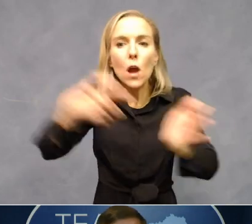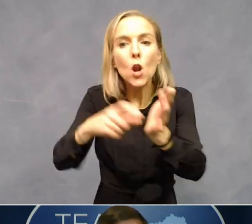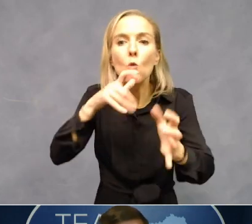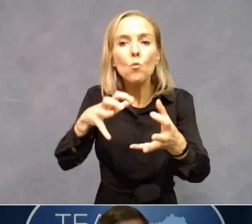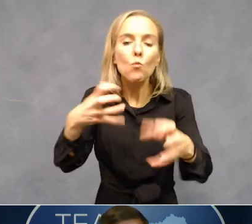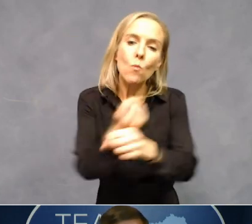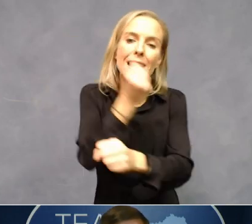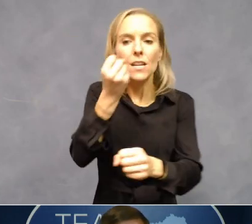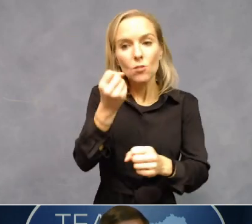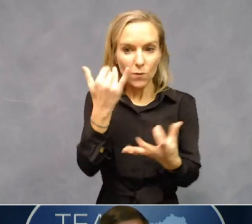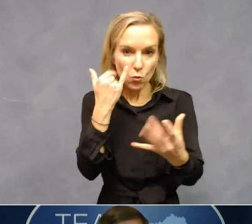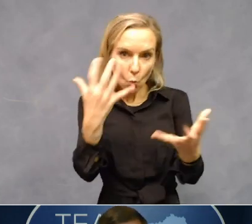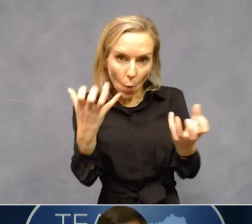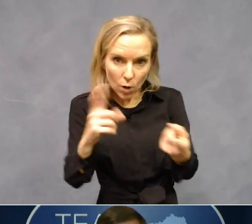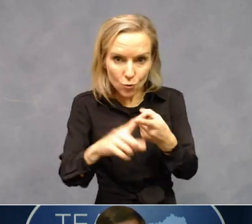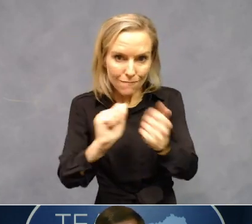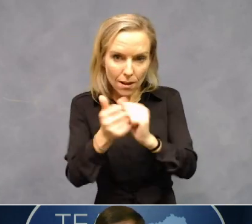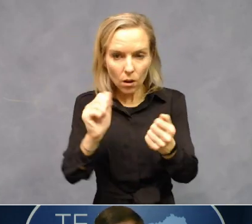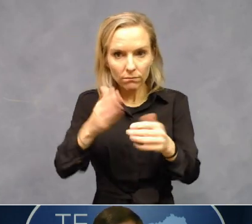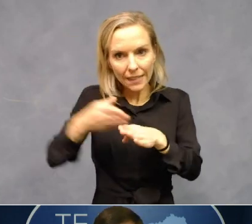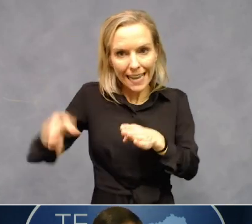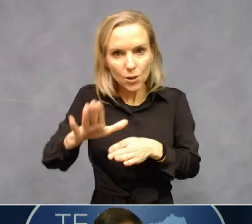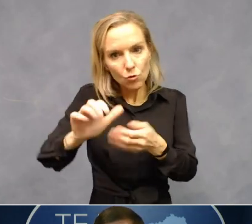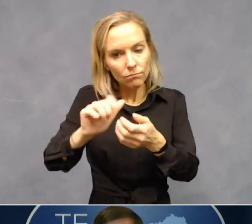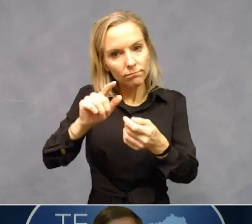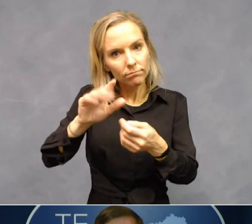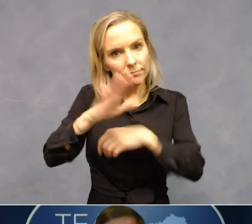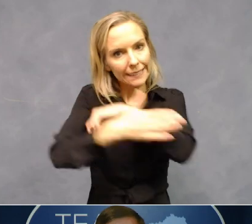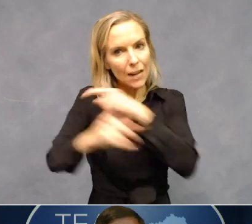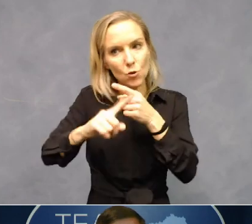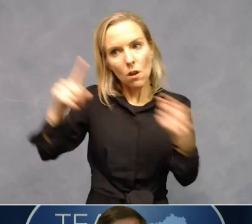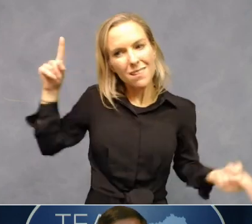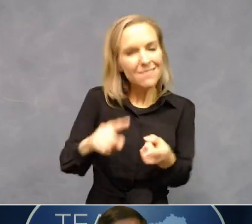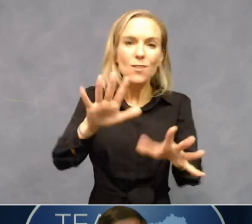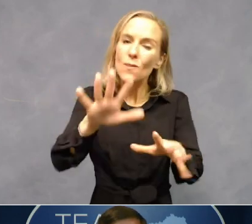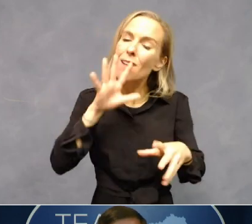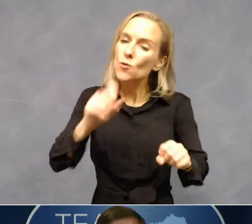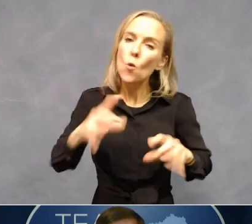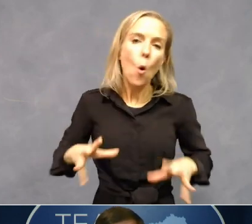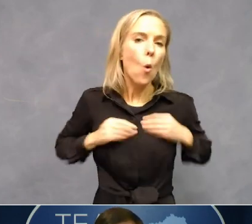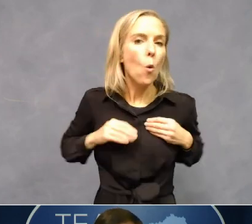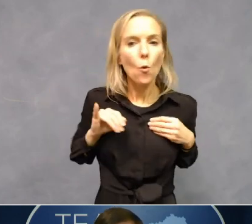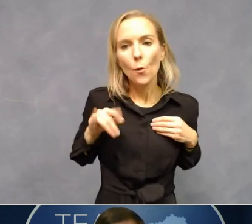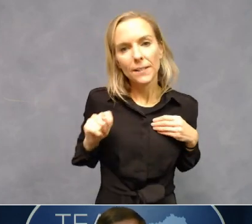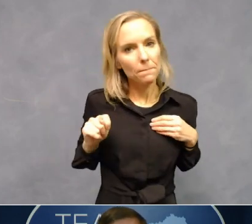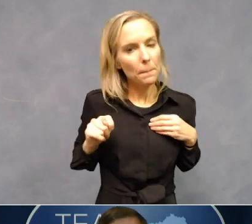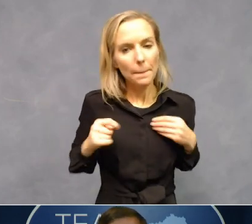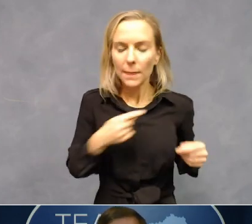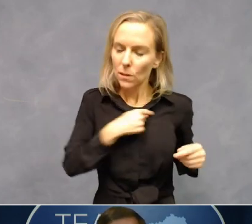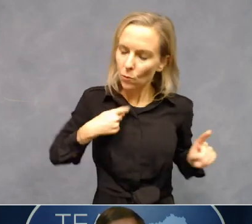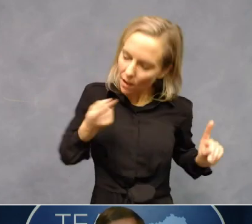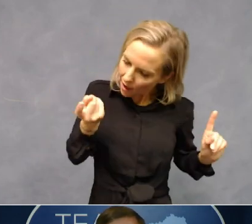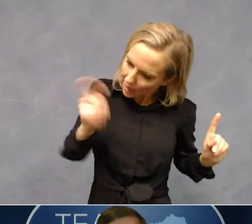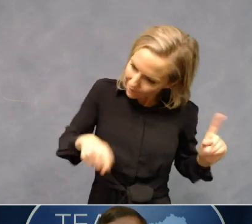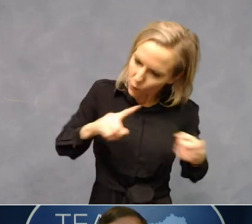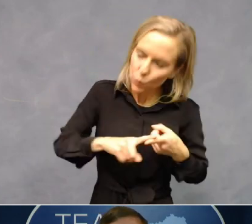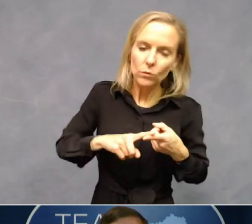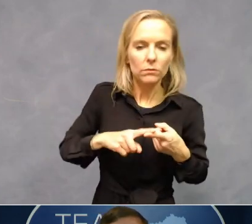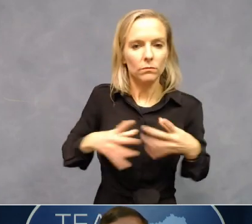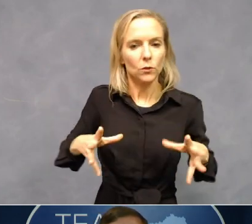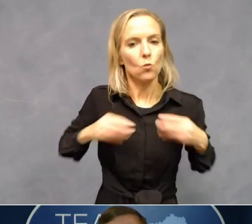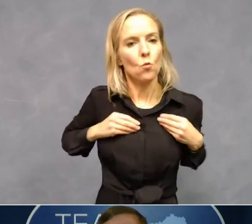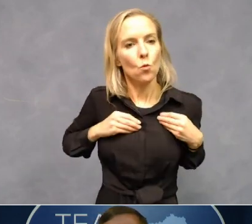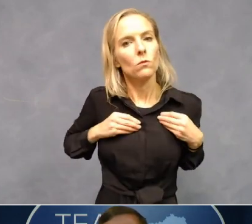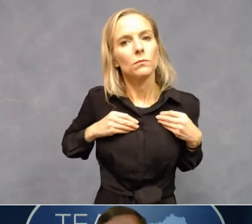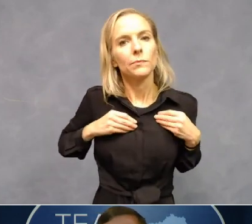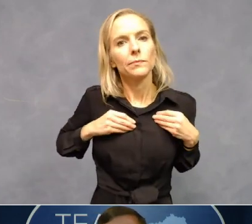if you'd like. But we got to take ownership. We have got to take ownership.